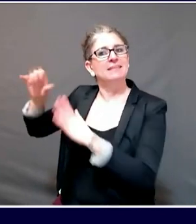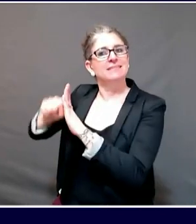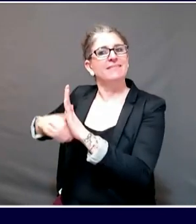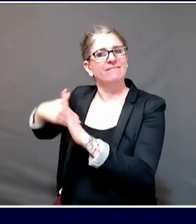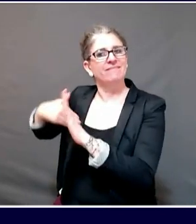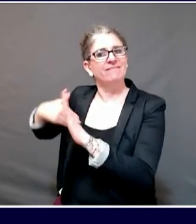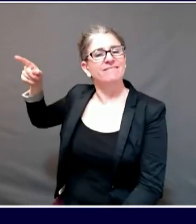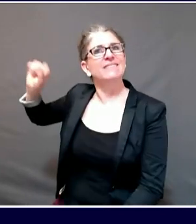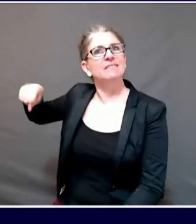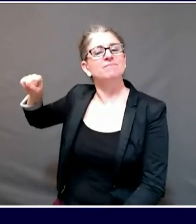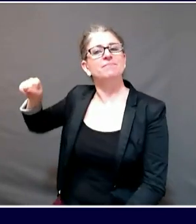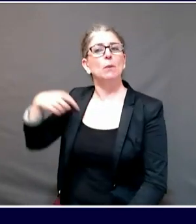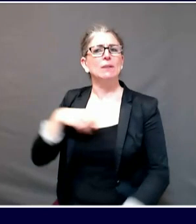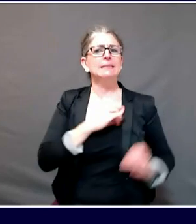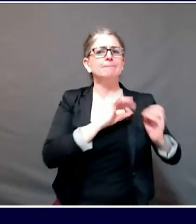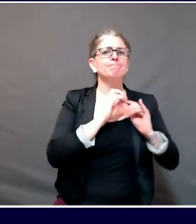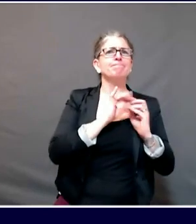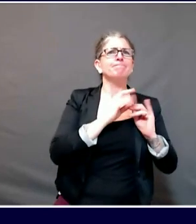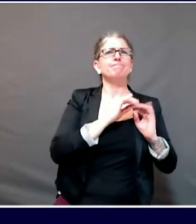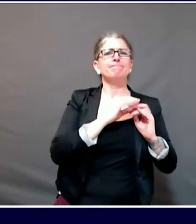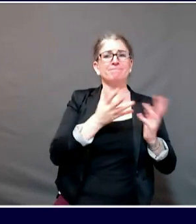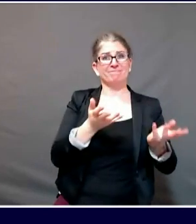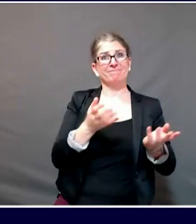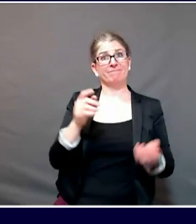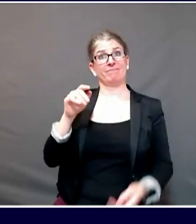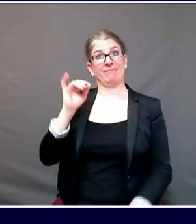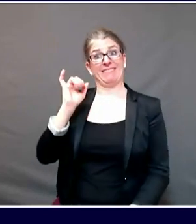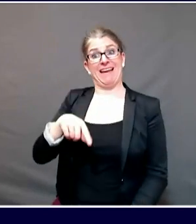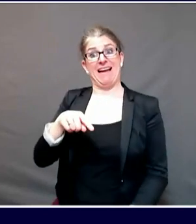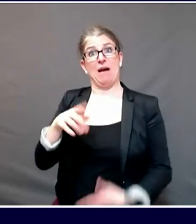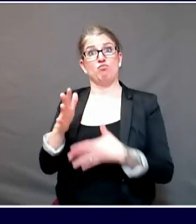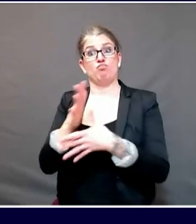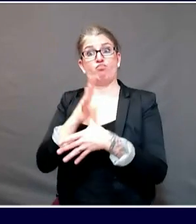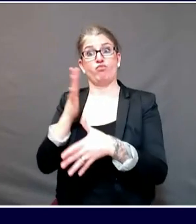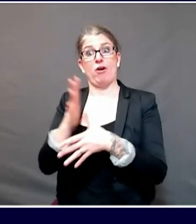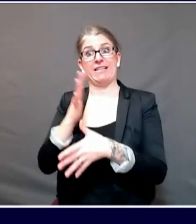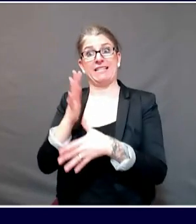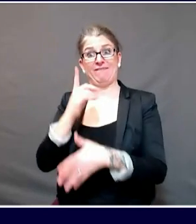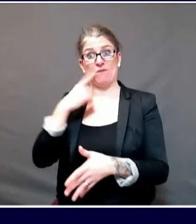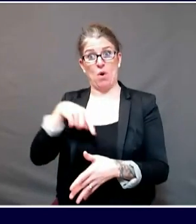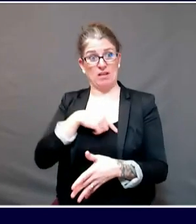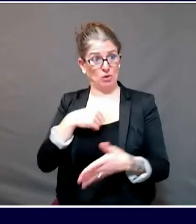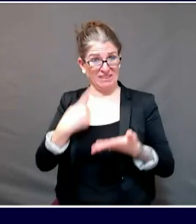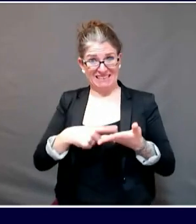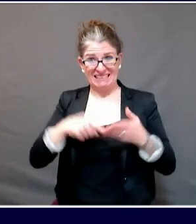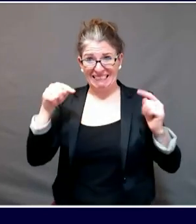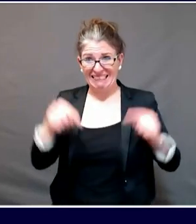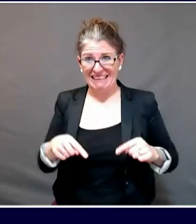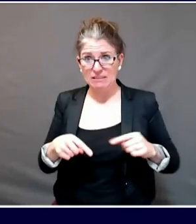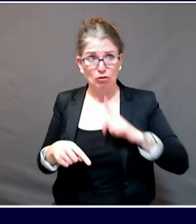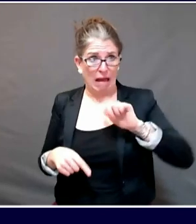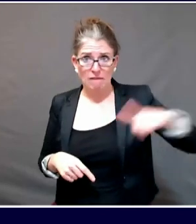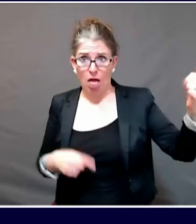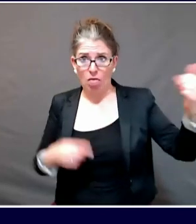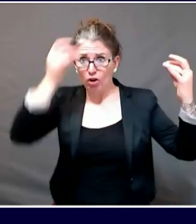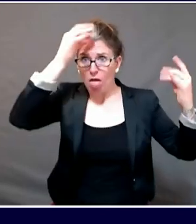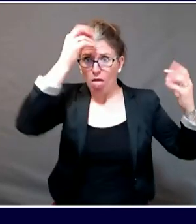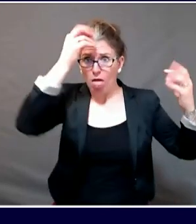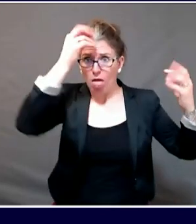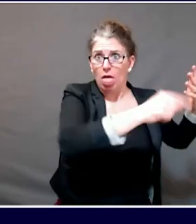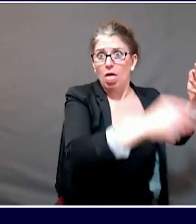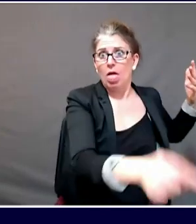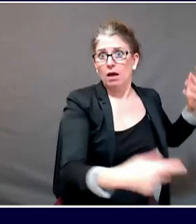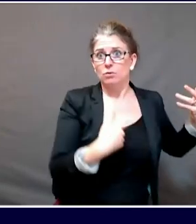toward. The reason I say that is that it is true that a number of states have rolled that system out. But I've also